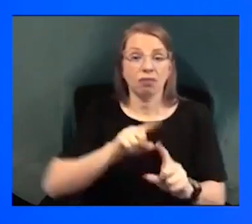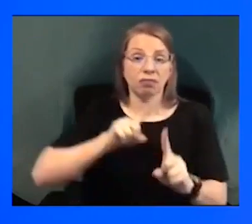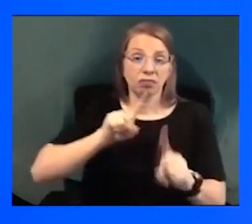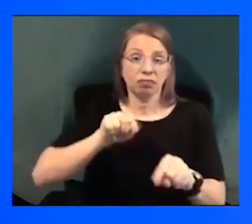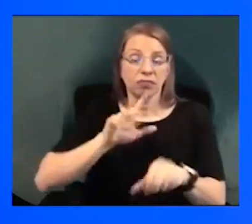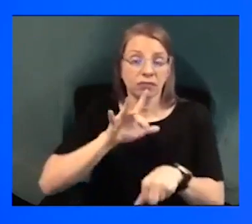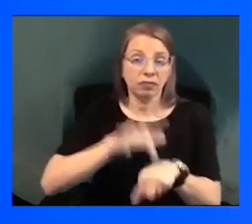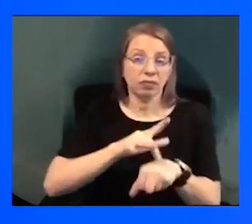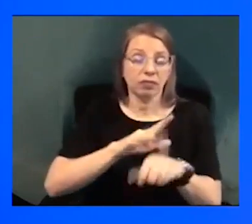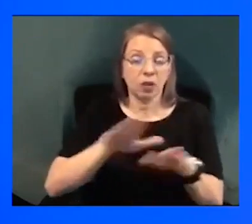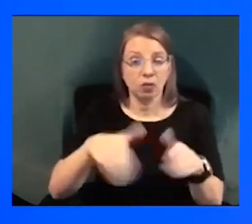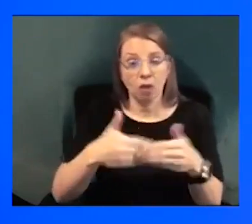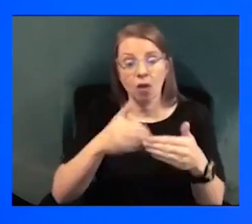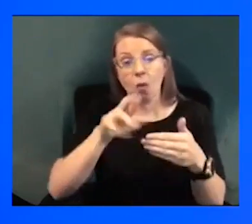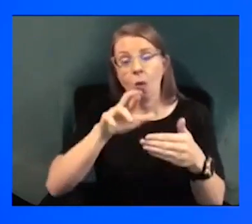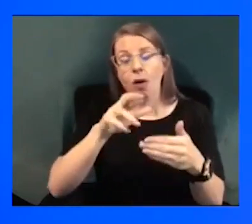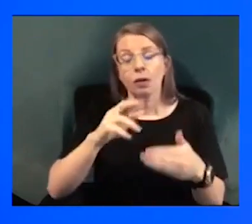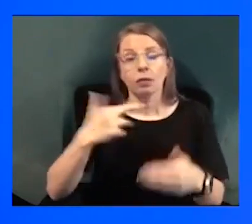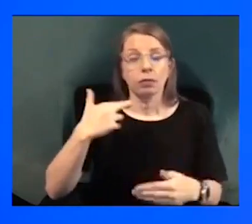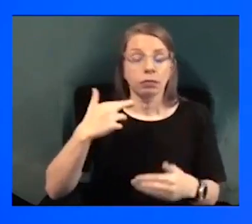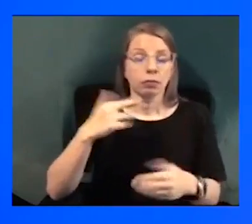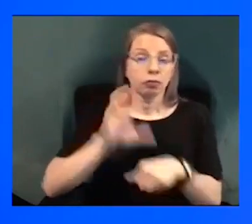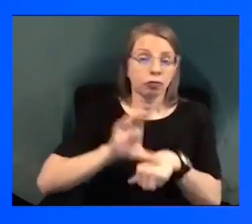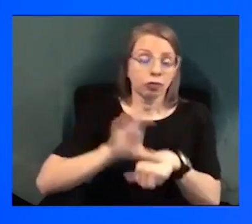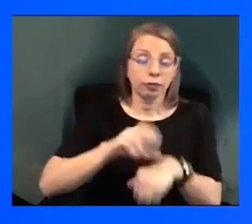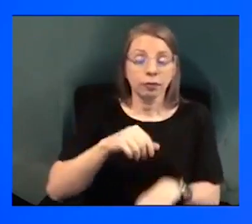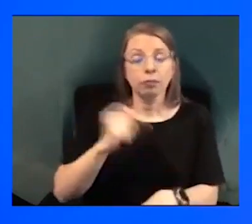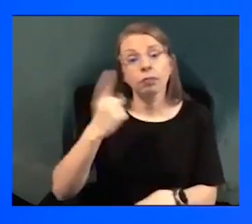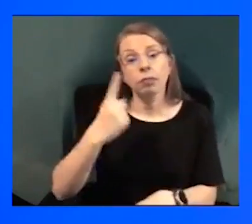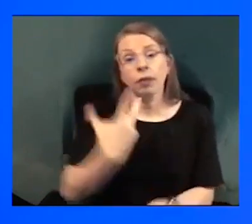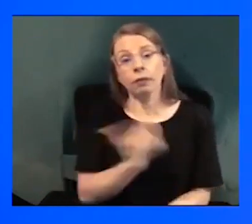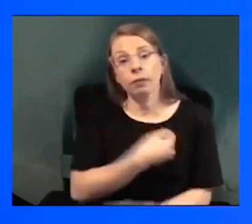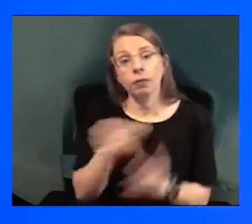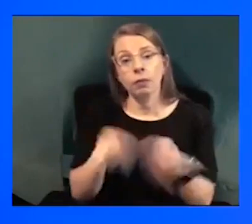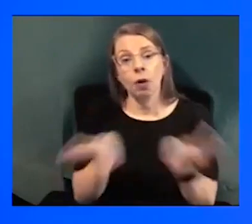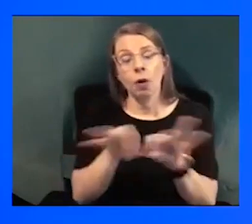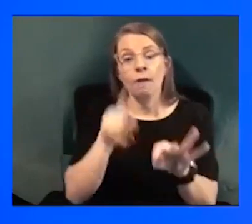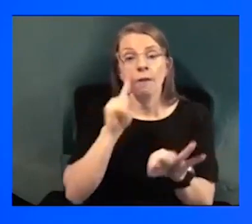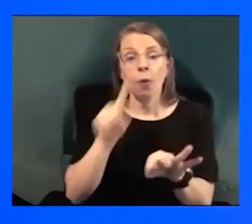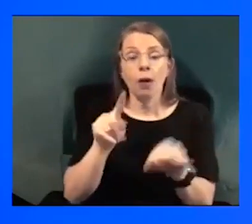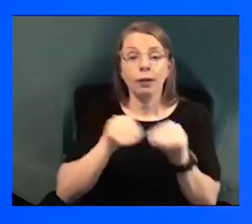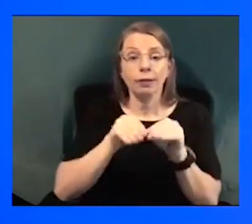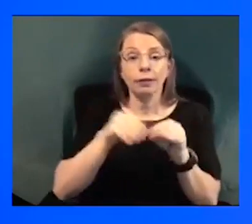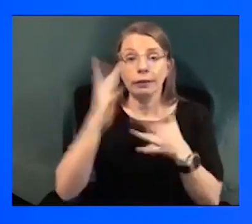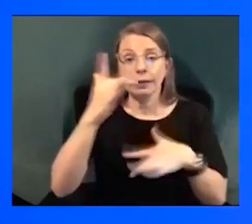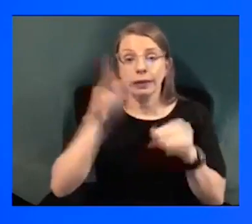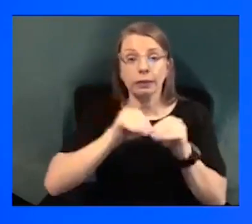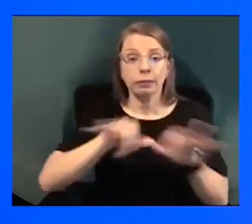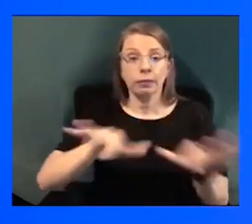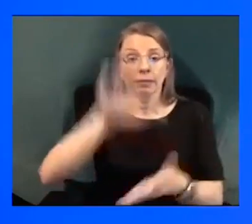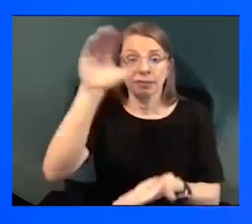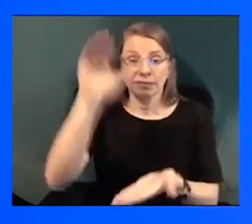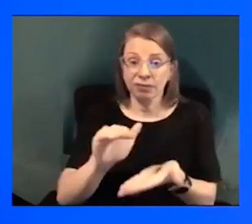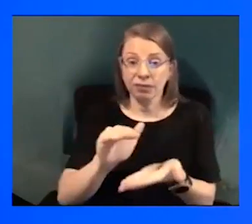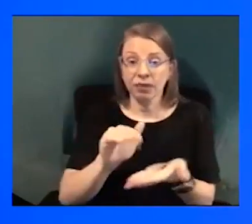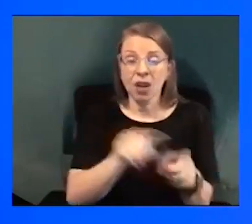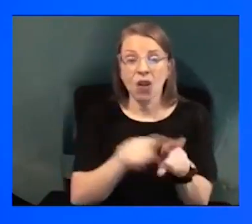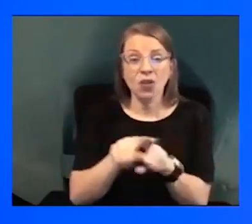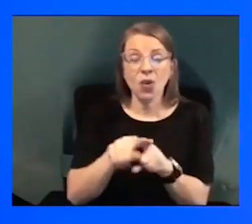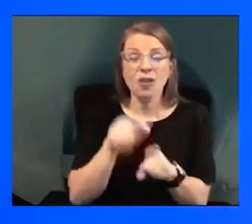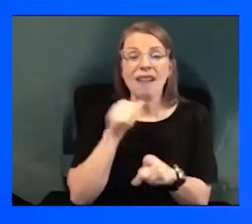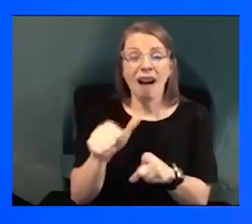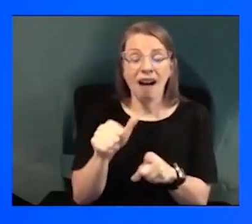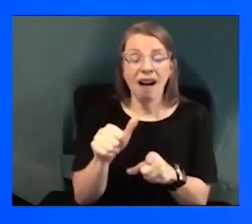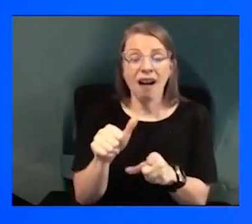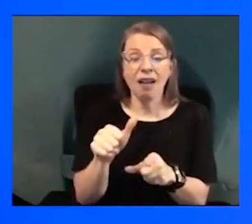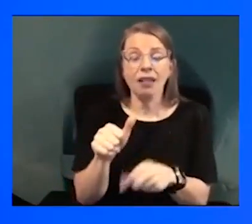that vaccination is extremely important for reducing the spread of the disease, but also those other non-pharmaceutical